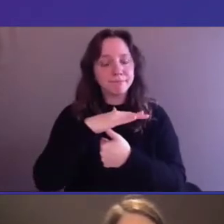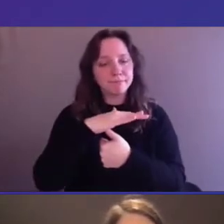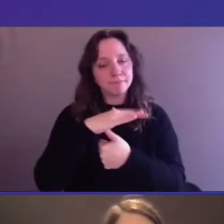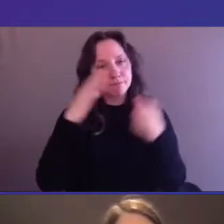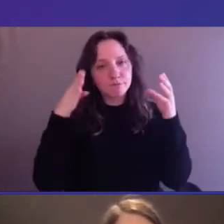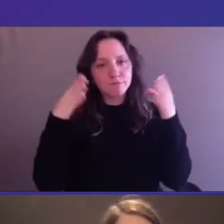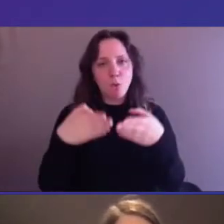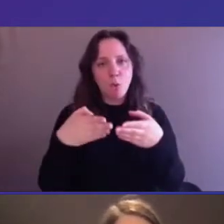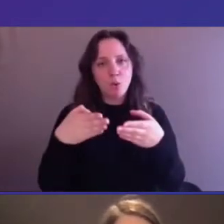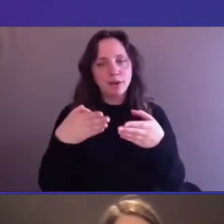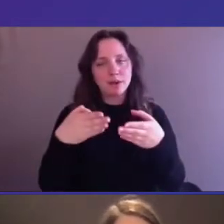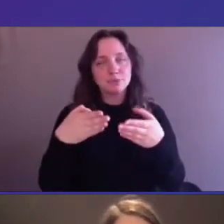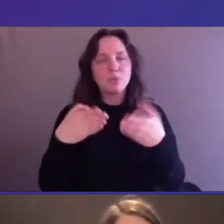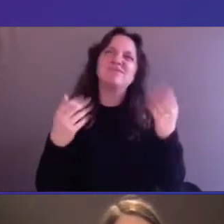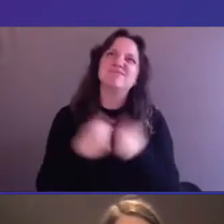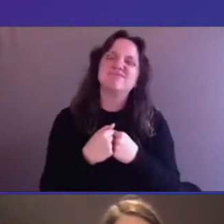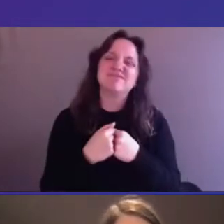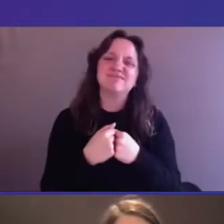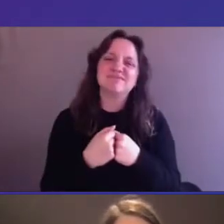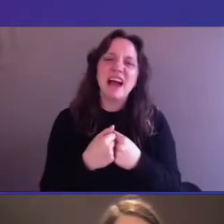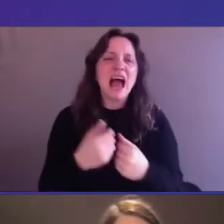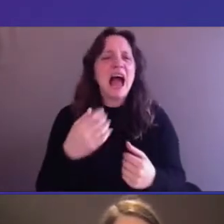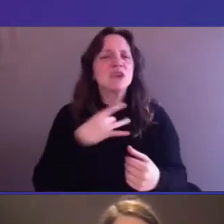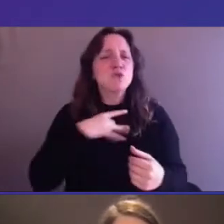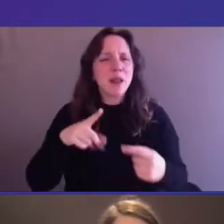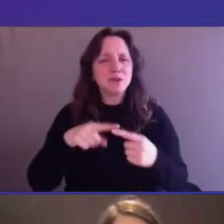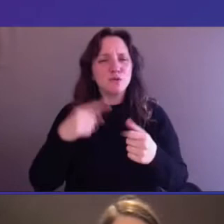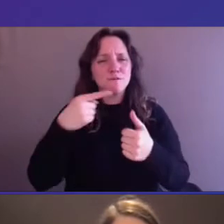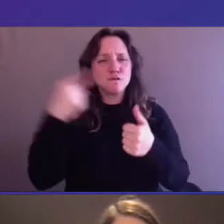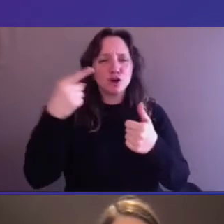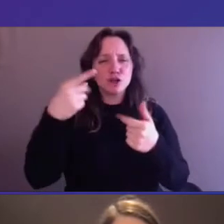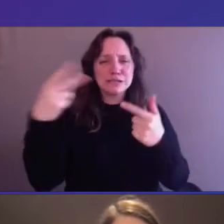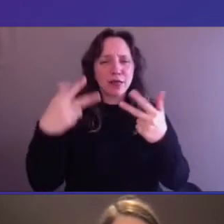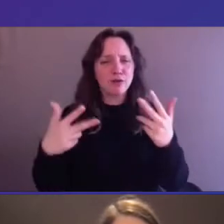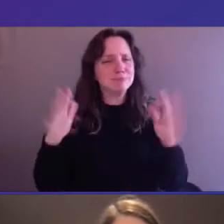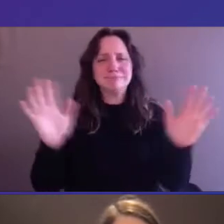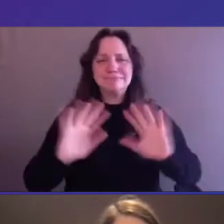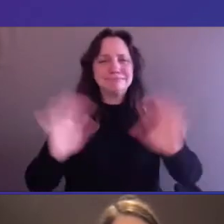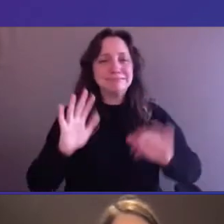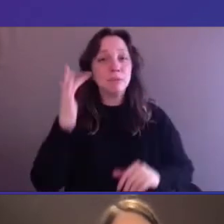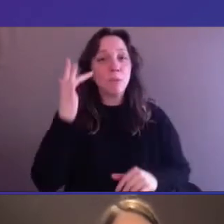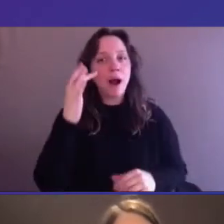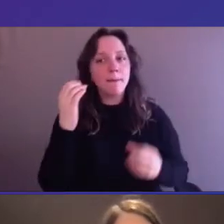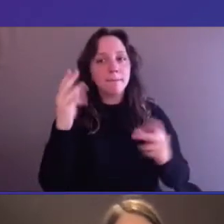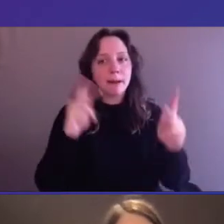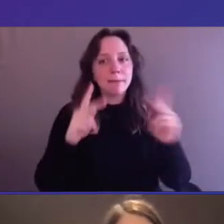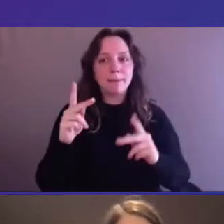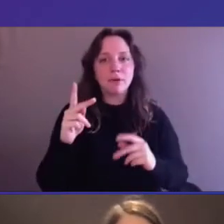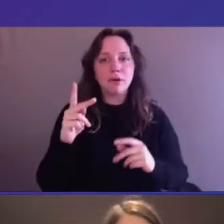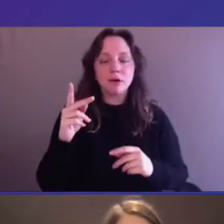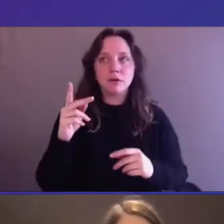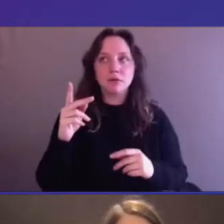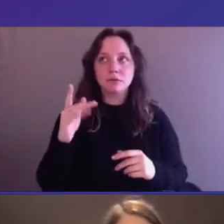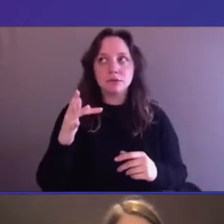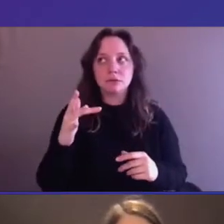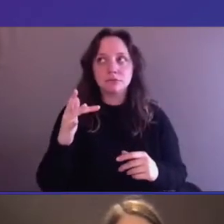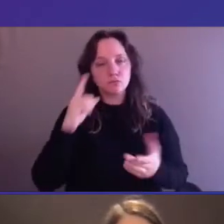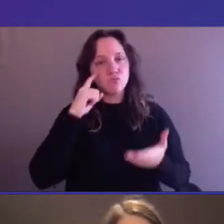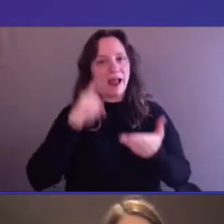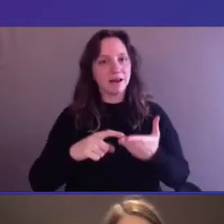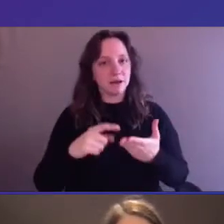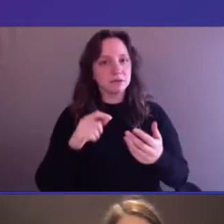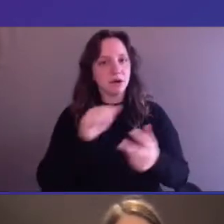area, I don't like to prioritize it because Native people see things as the interconnectedness of